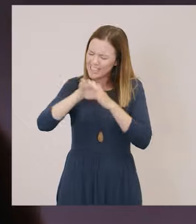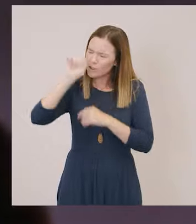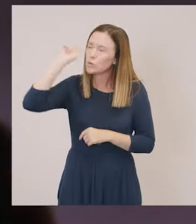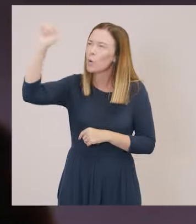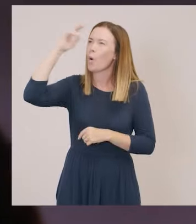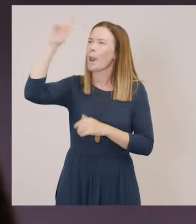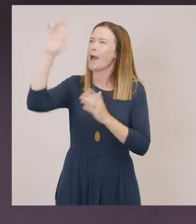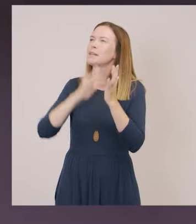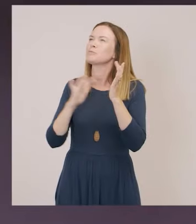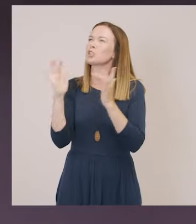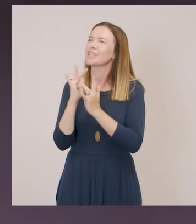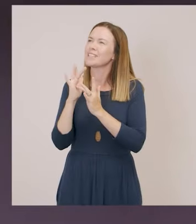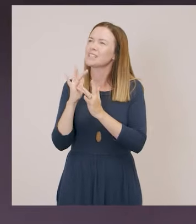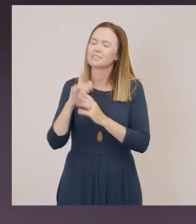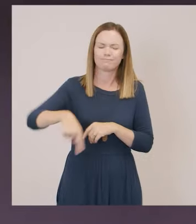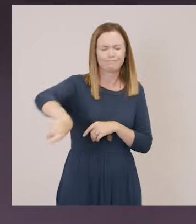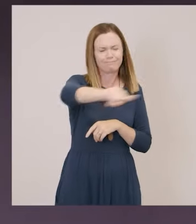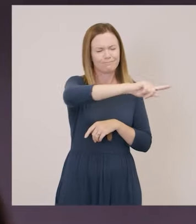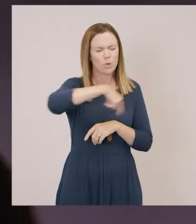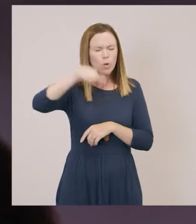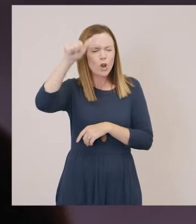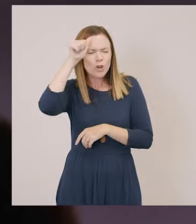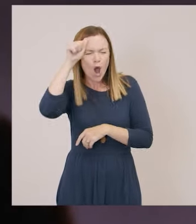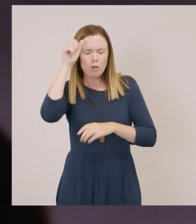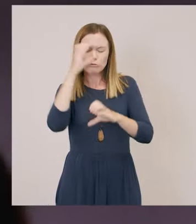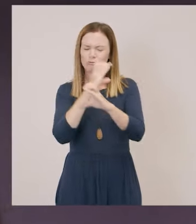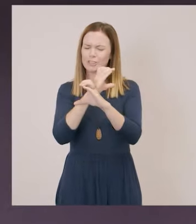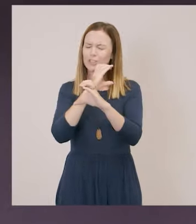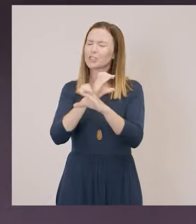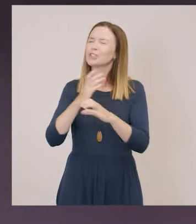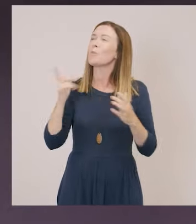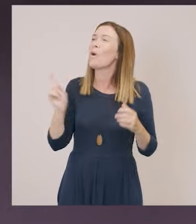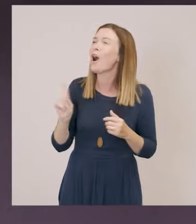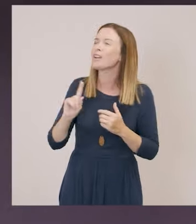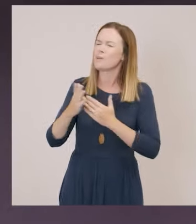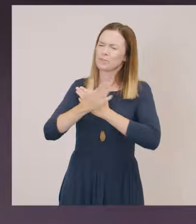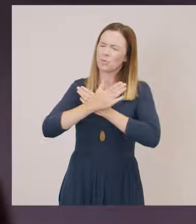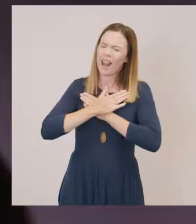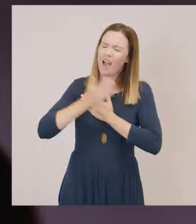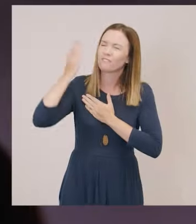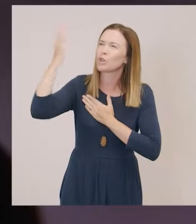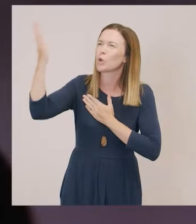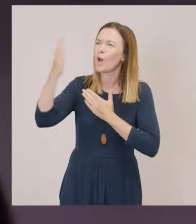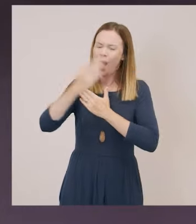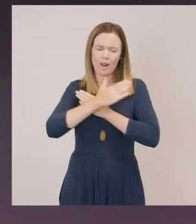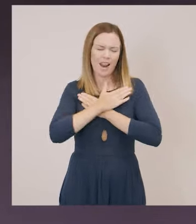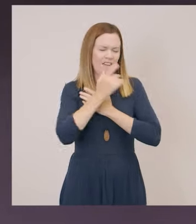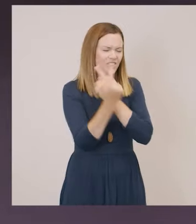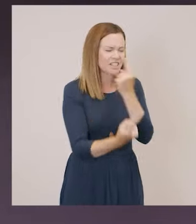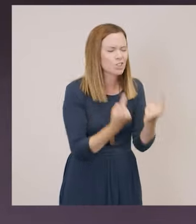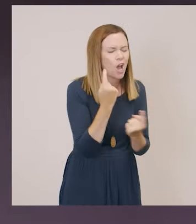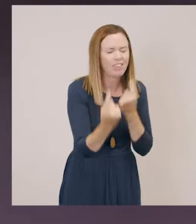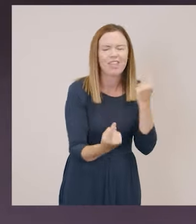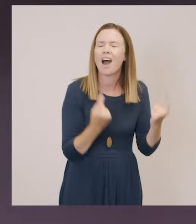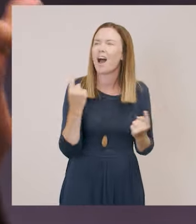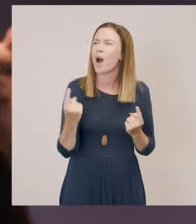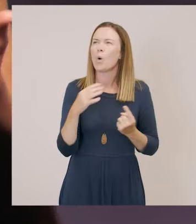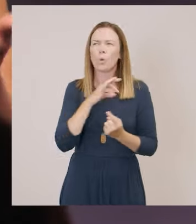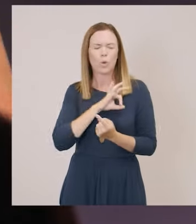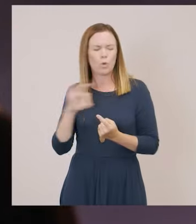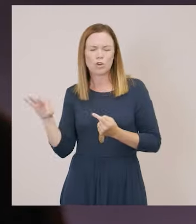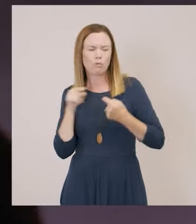name, Jesus. That we would be known as Christians for how we love you and how we love one another.